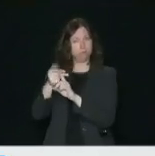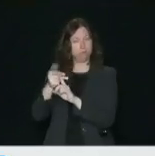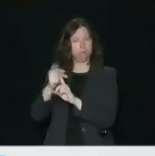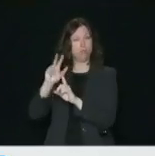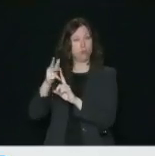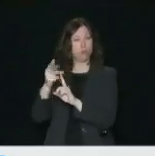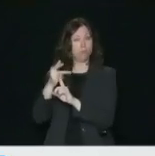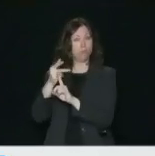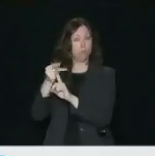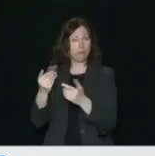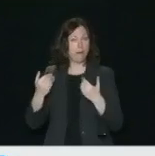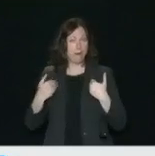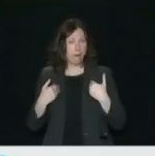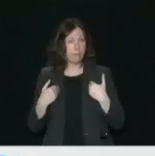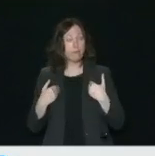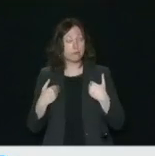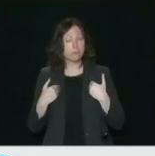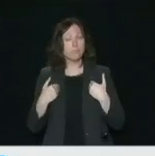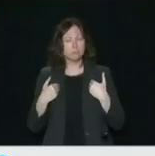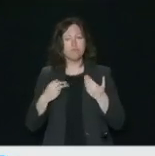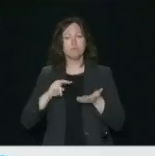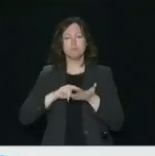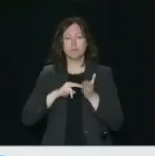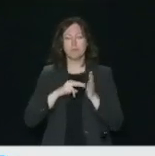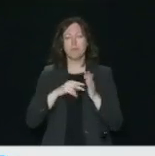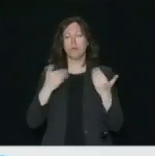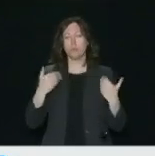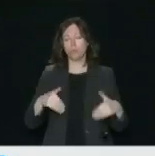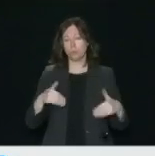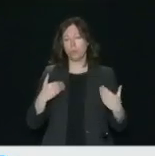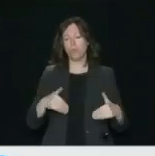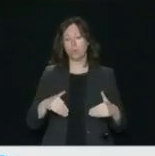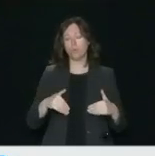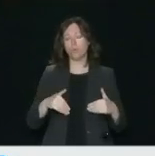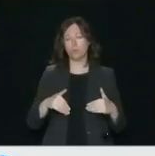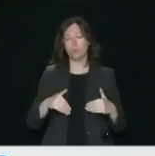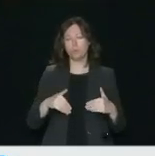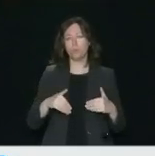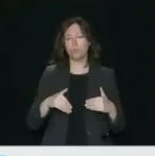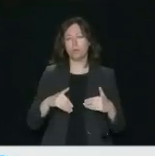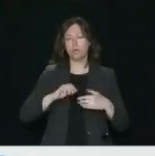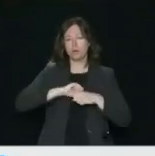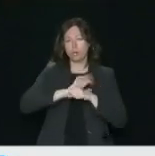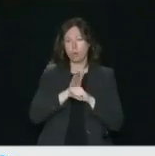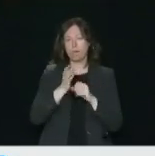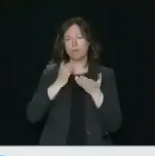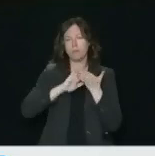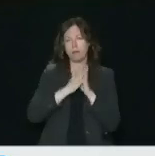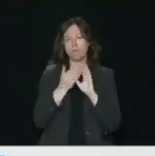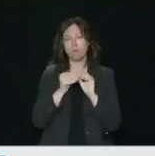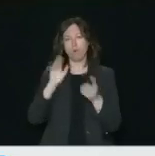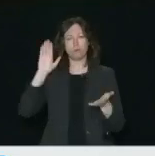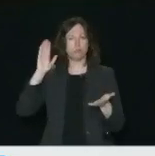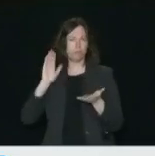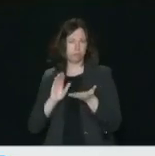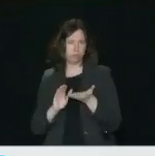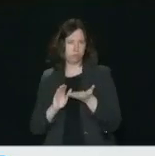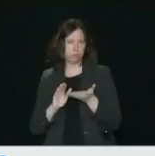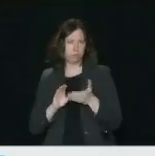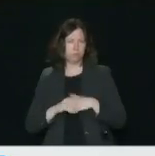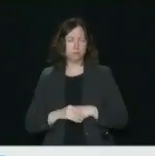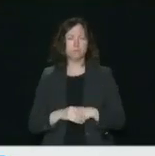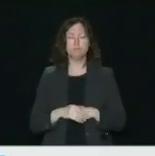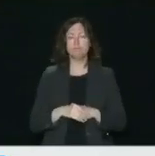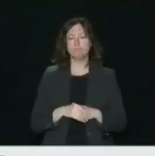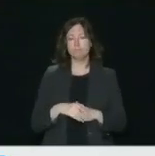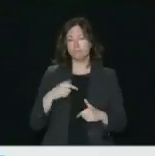combination of the following factors: low booster coverage and subvariant